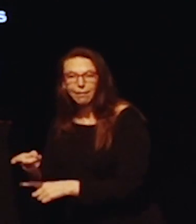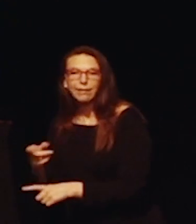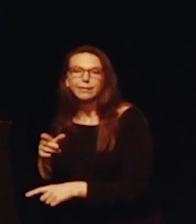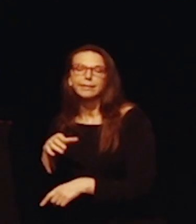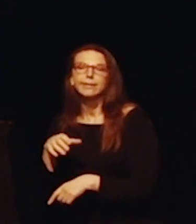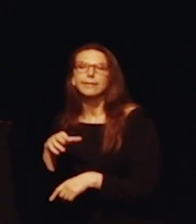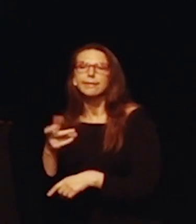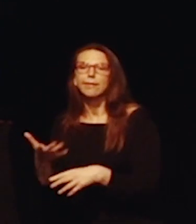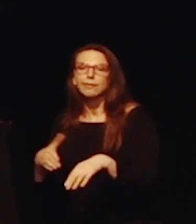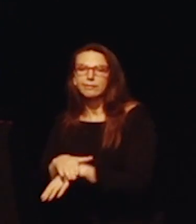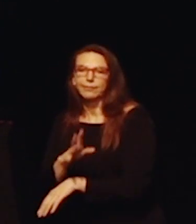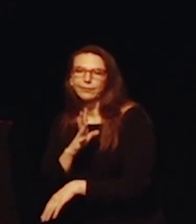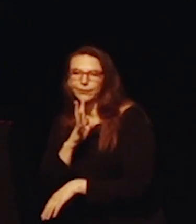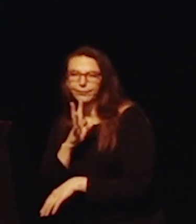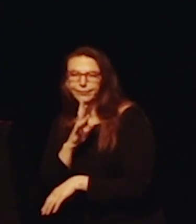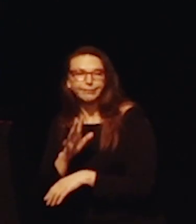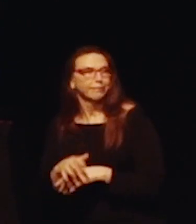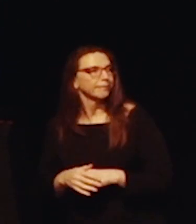well.